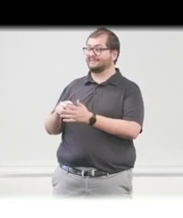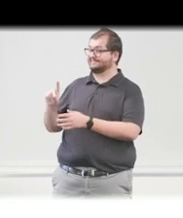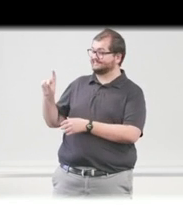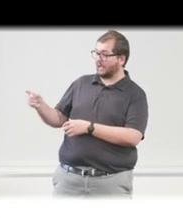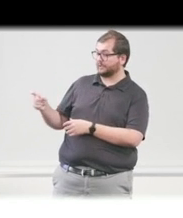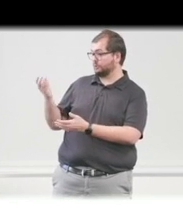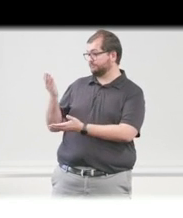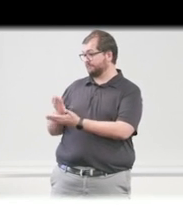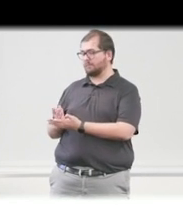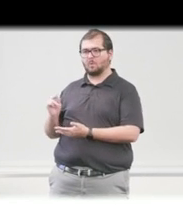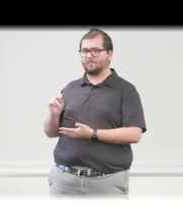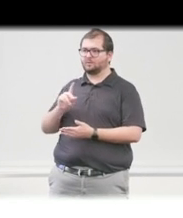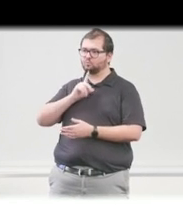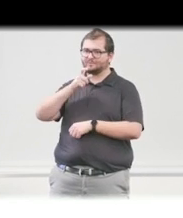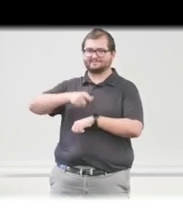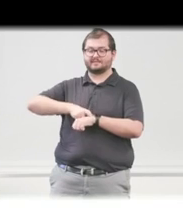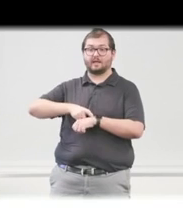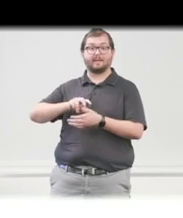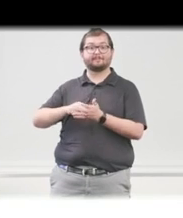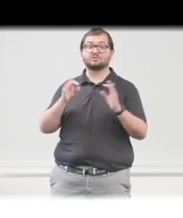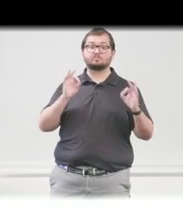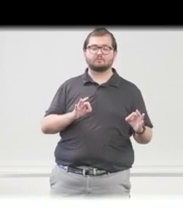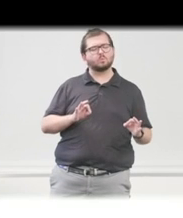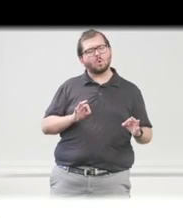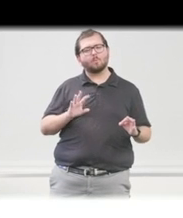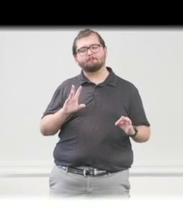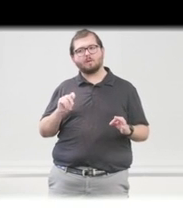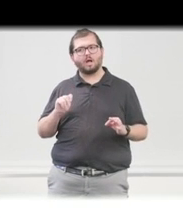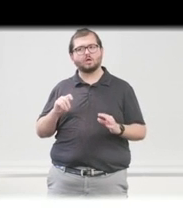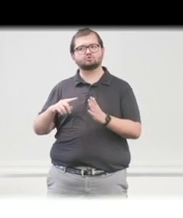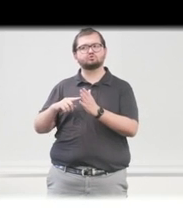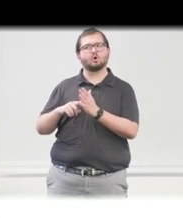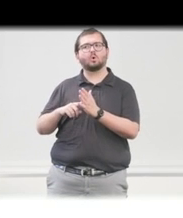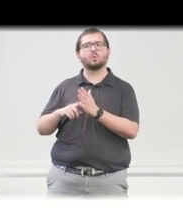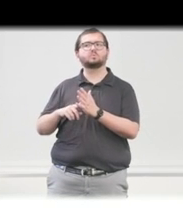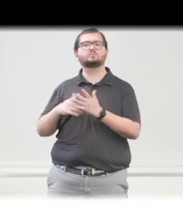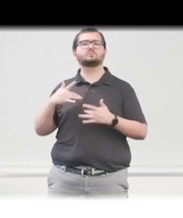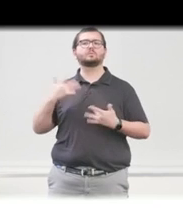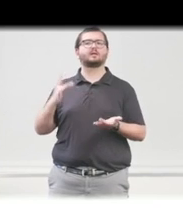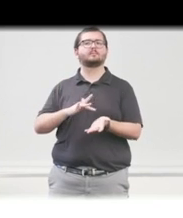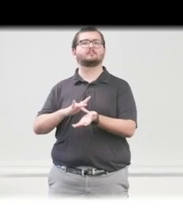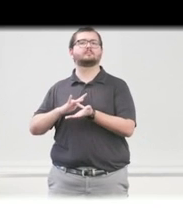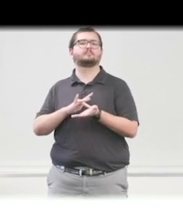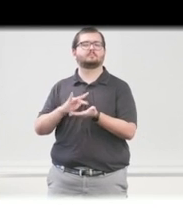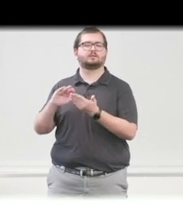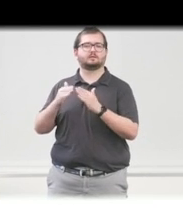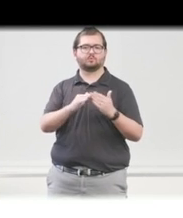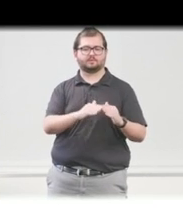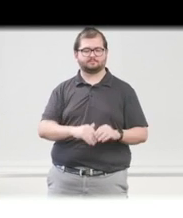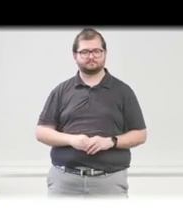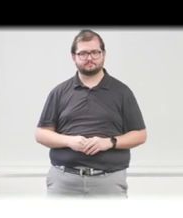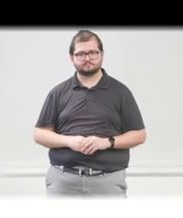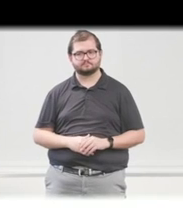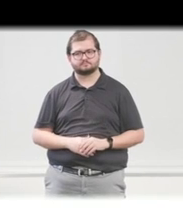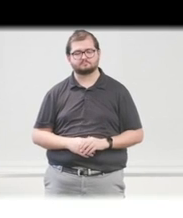and all that stuff. So this is real-time data. It's not perfect, but it shows us kind of how things are happening in the community. One thing we